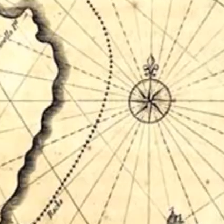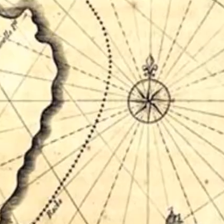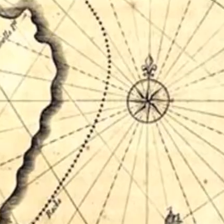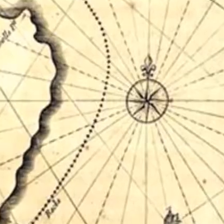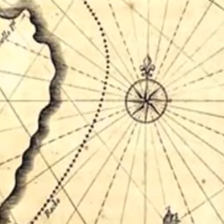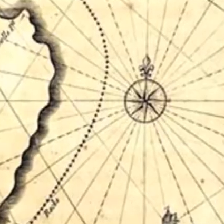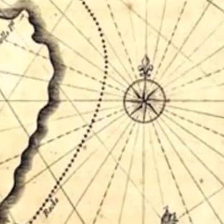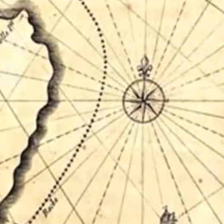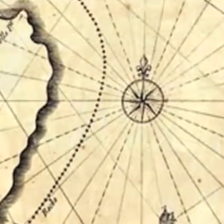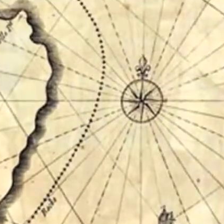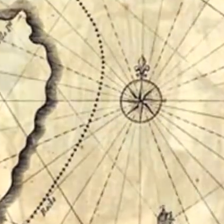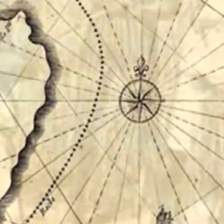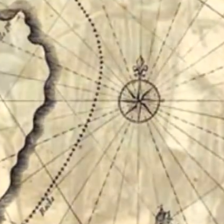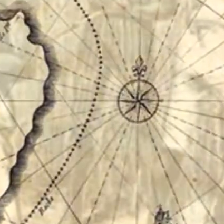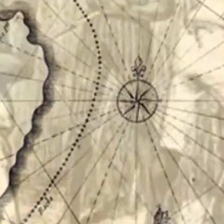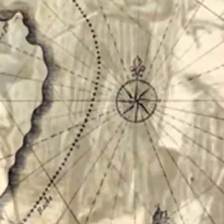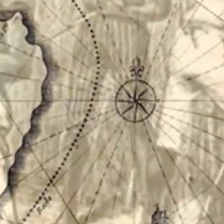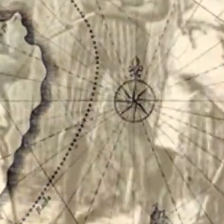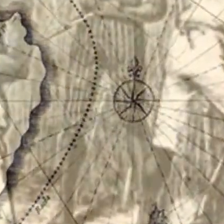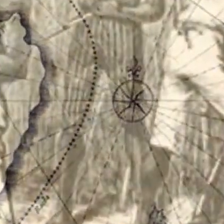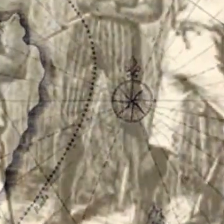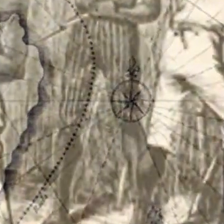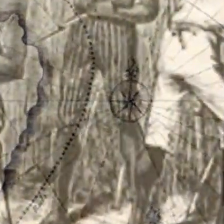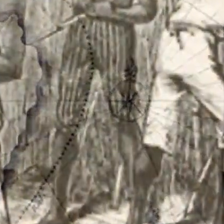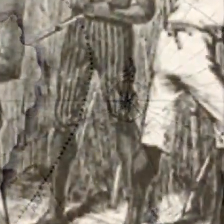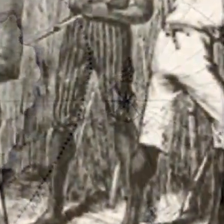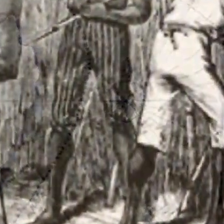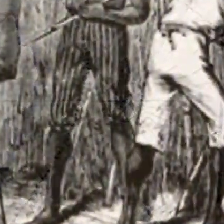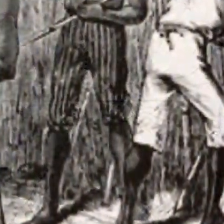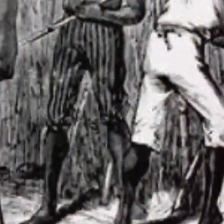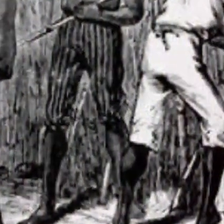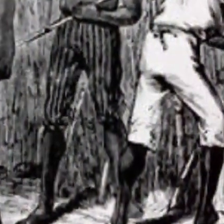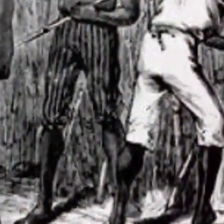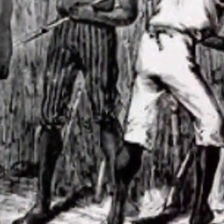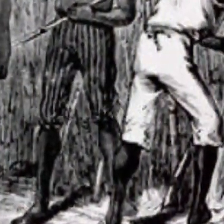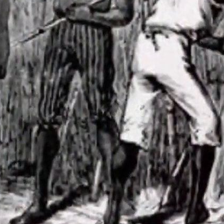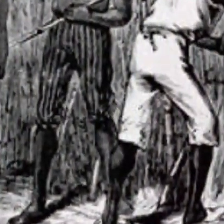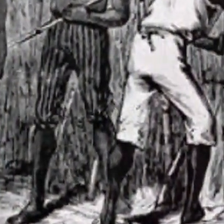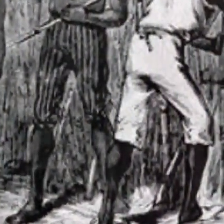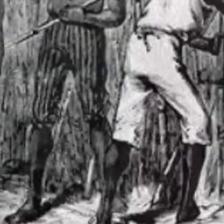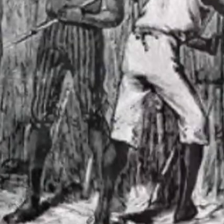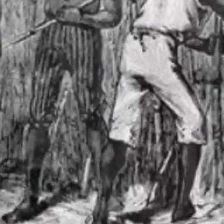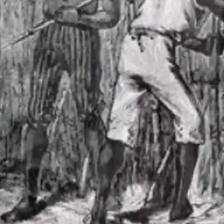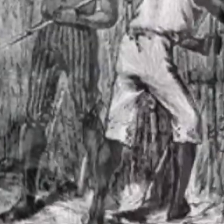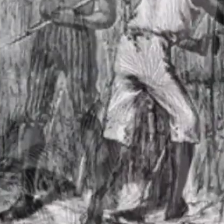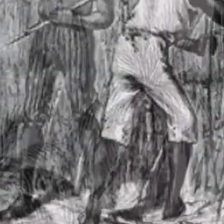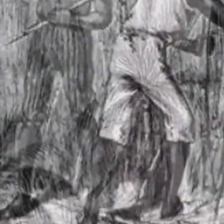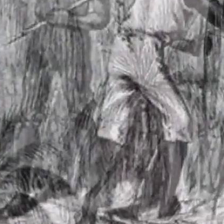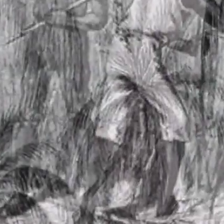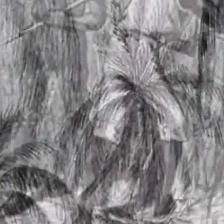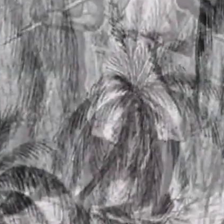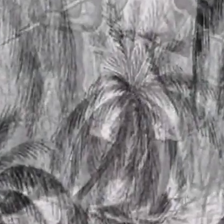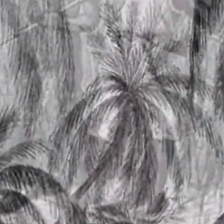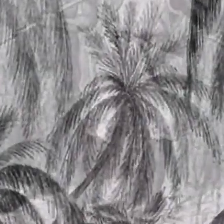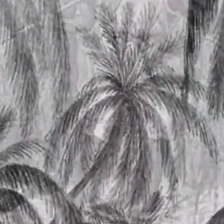Masa baby won't kill me, oh.